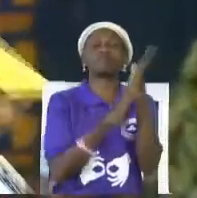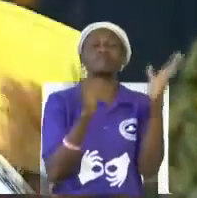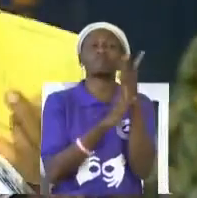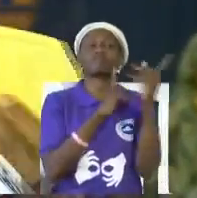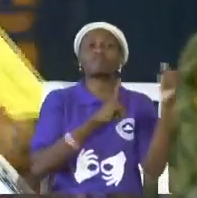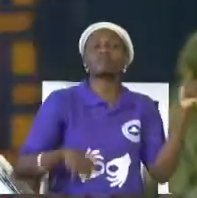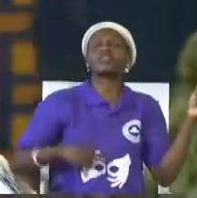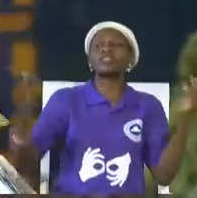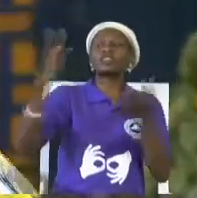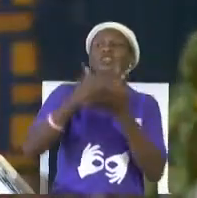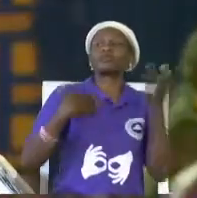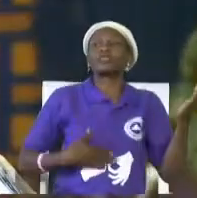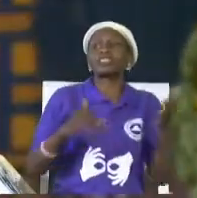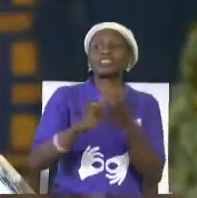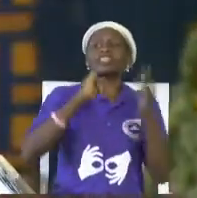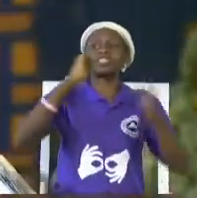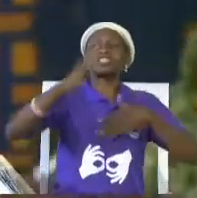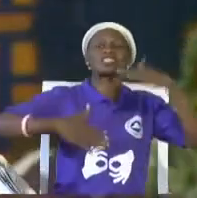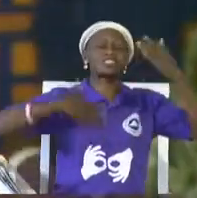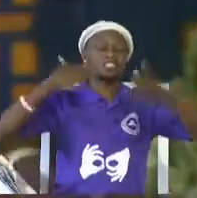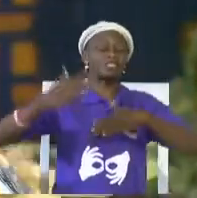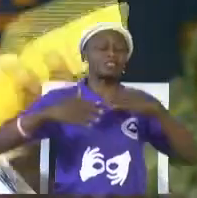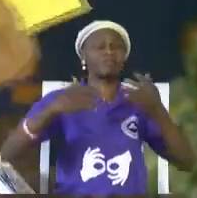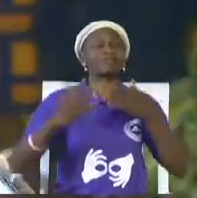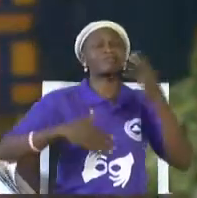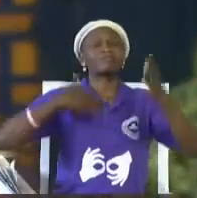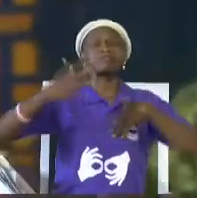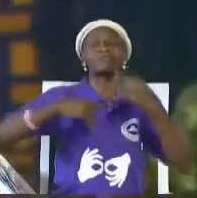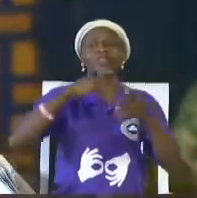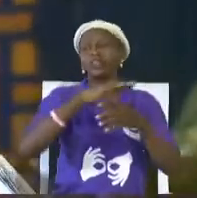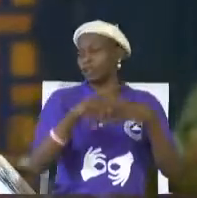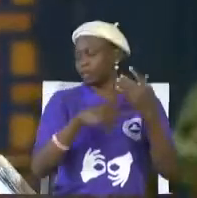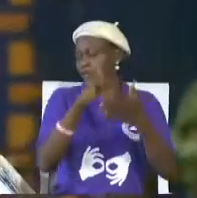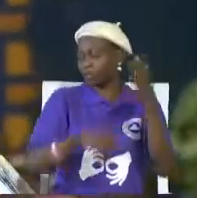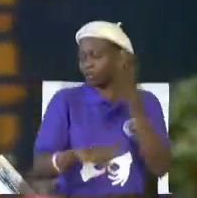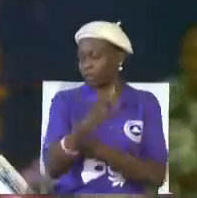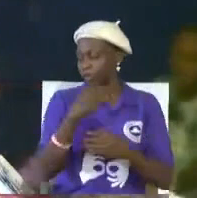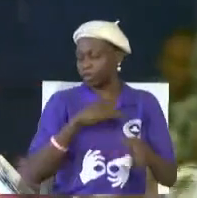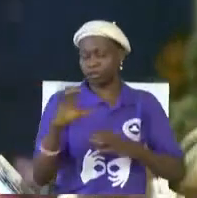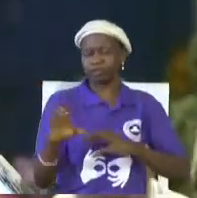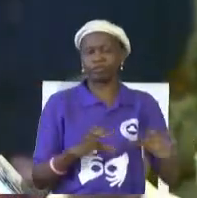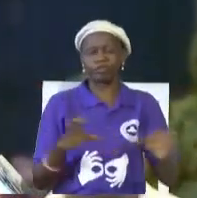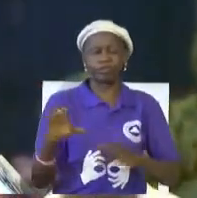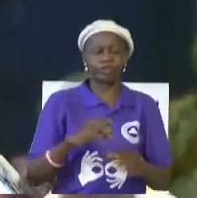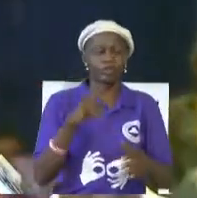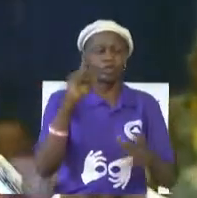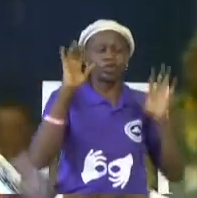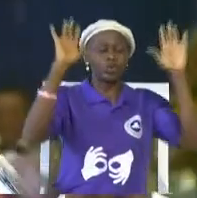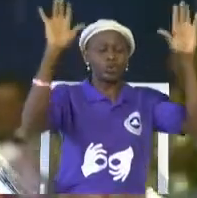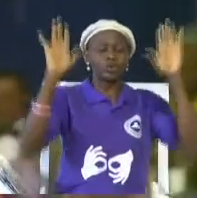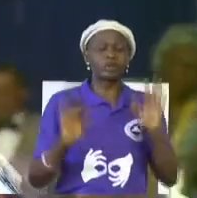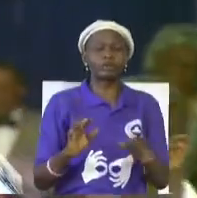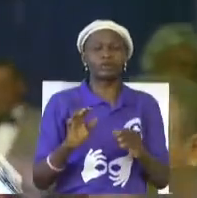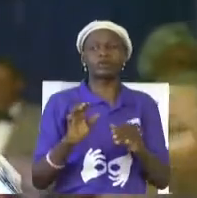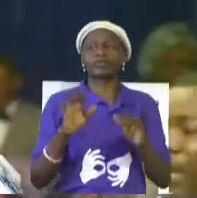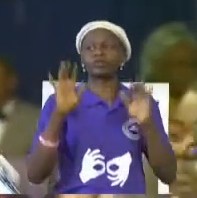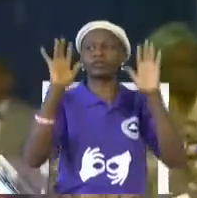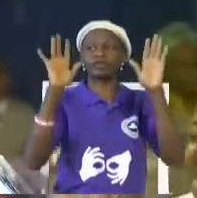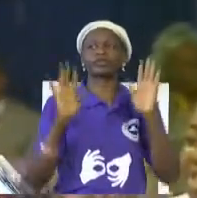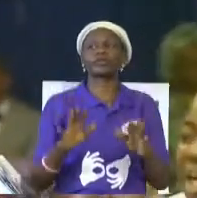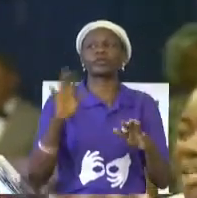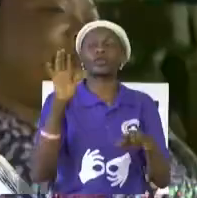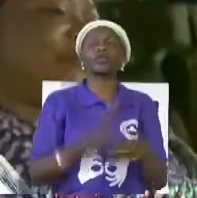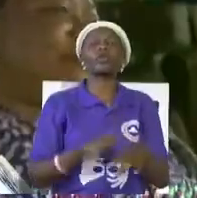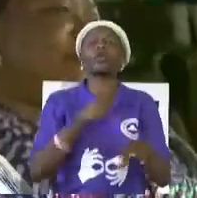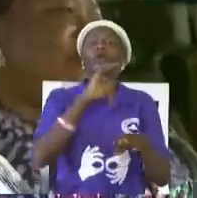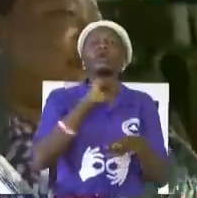Can somebody who is excited about what the Lord has done, wonderful miracles,